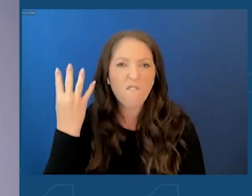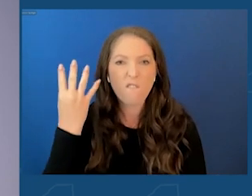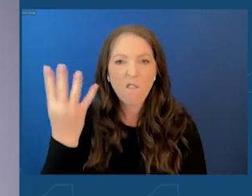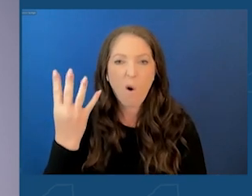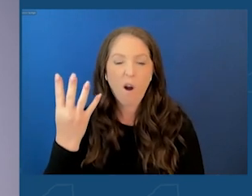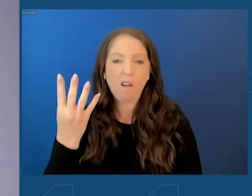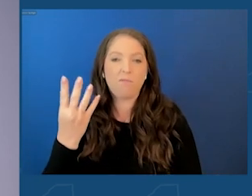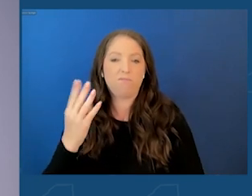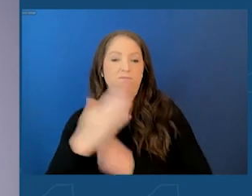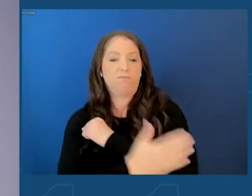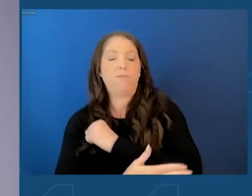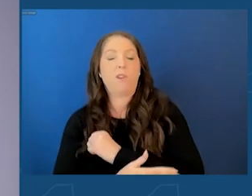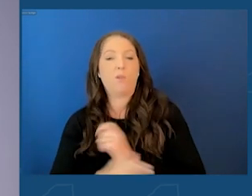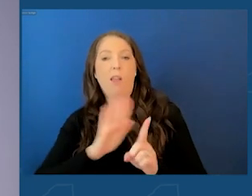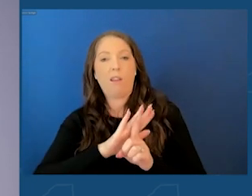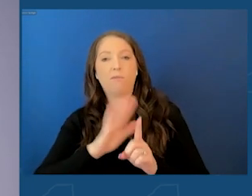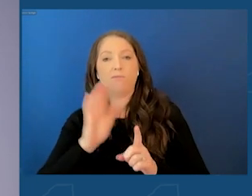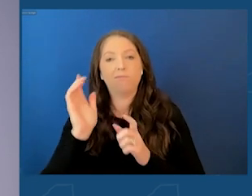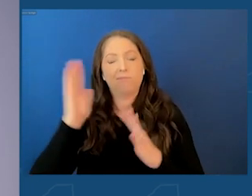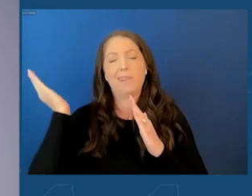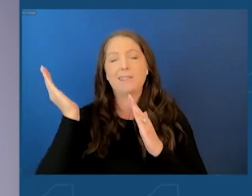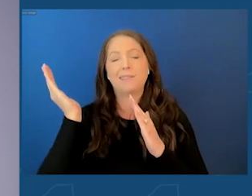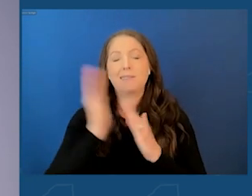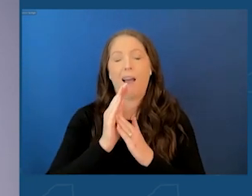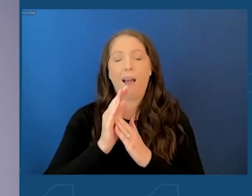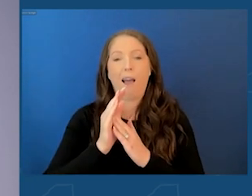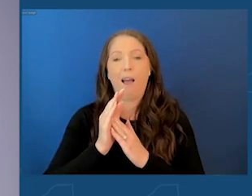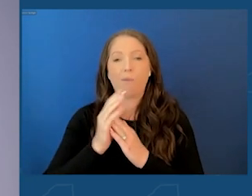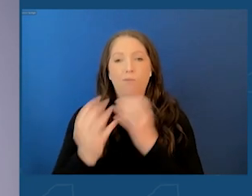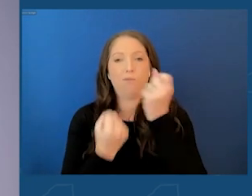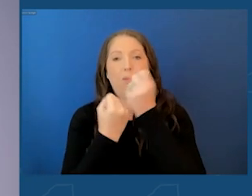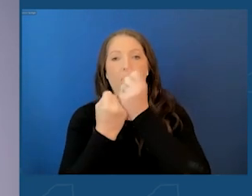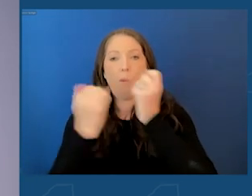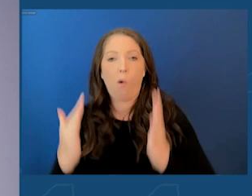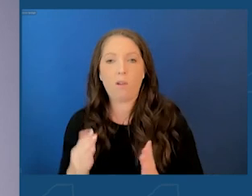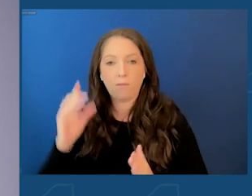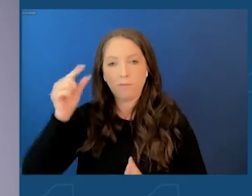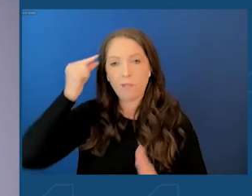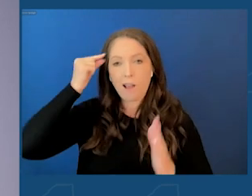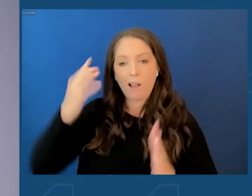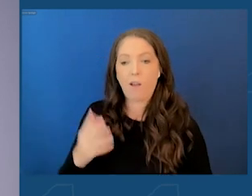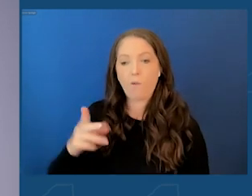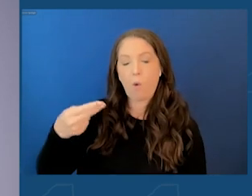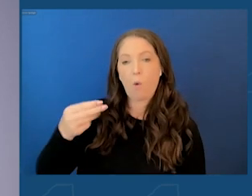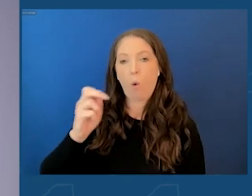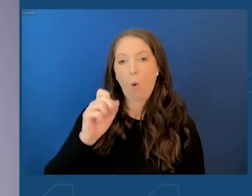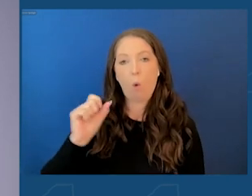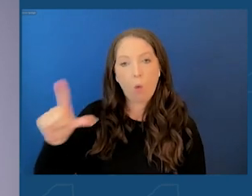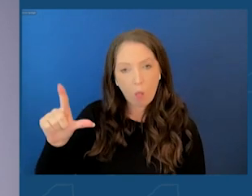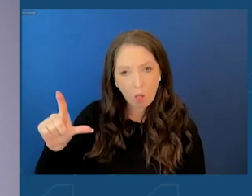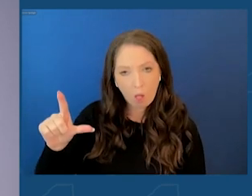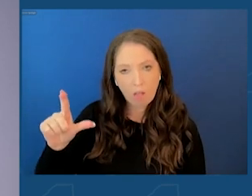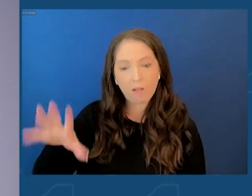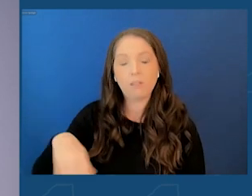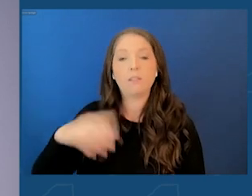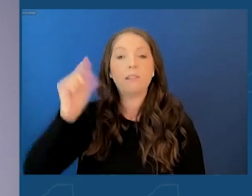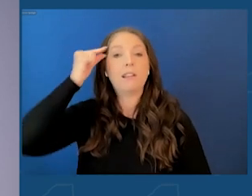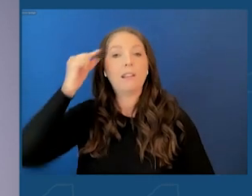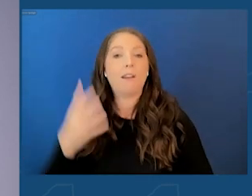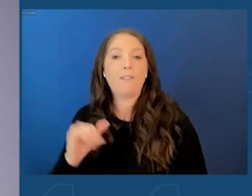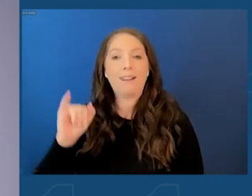country's biggest climate champions. New York Governor Kathy Hochul, Washington Governor Jay